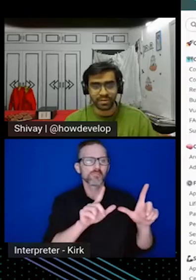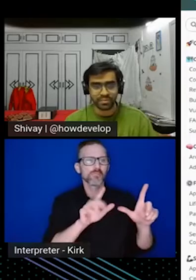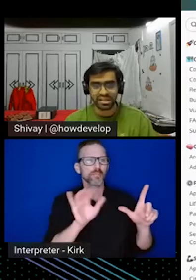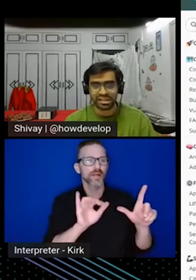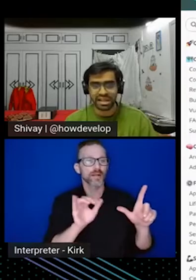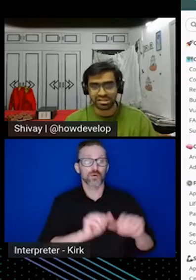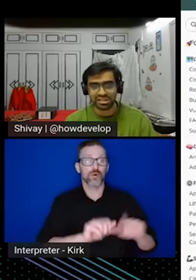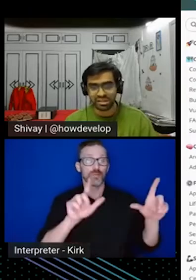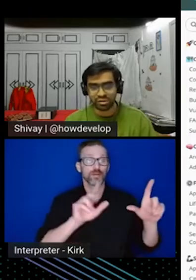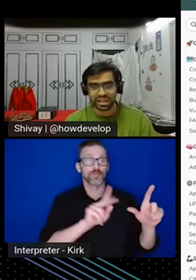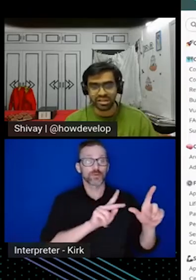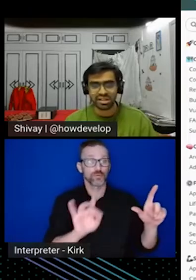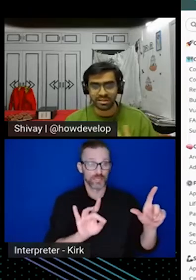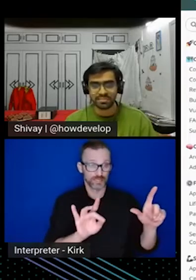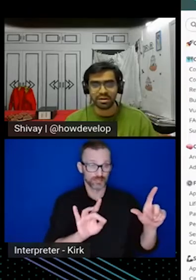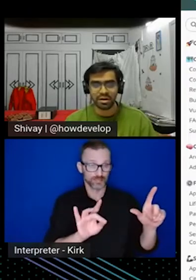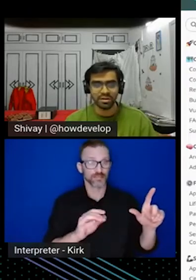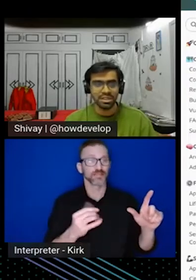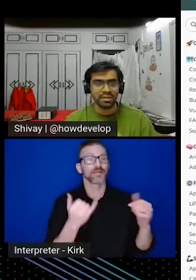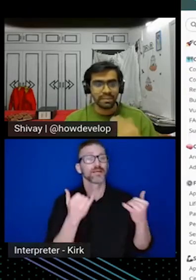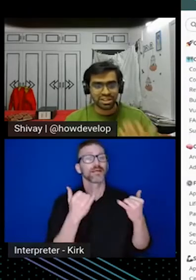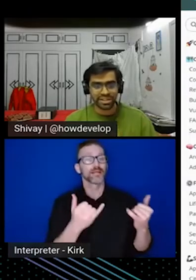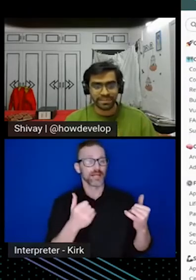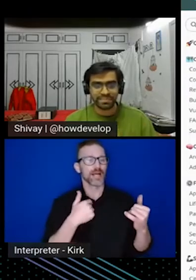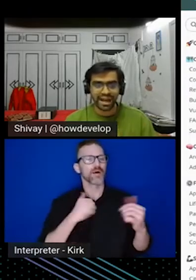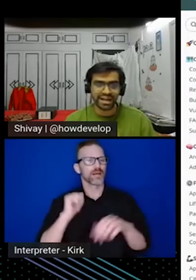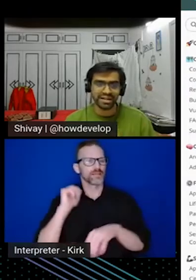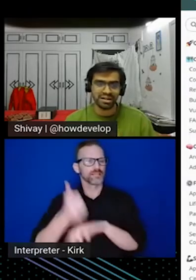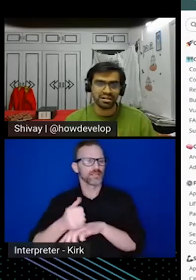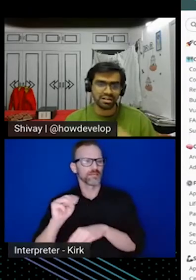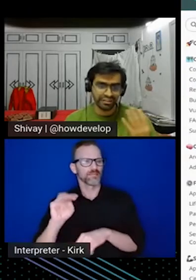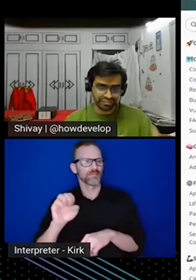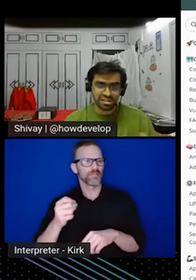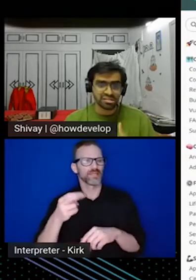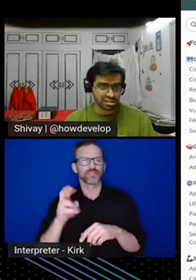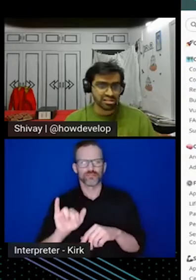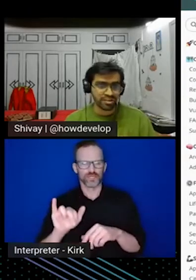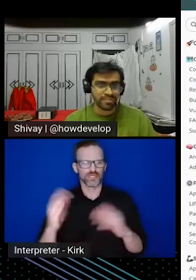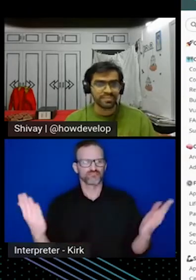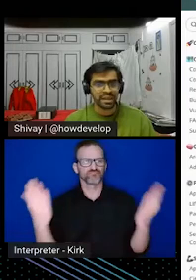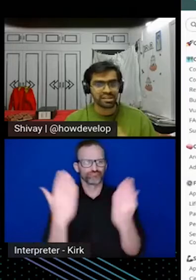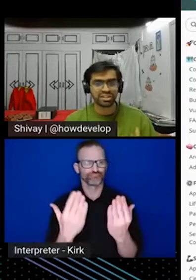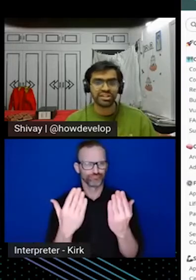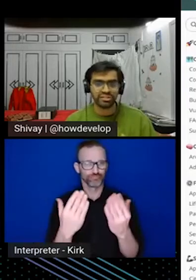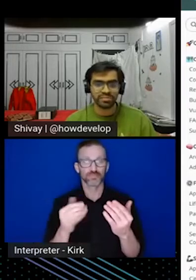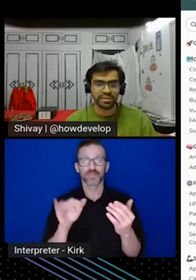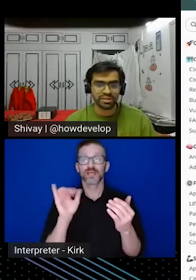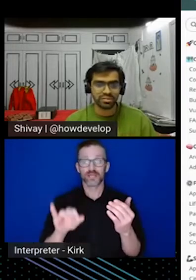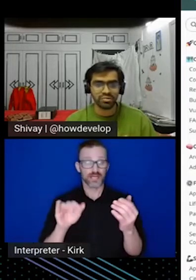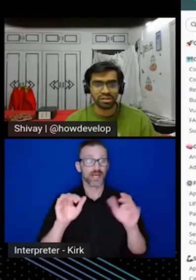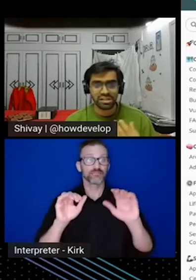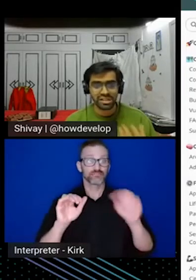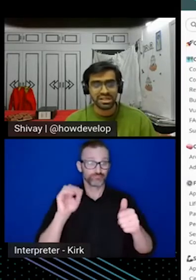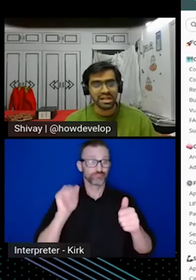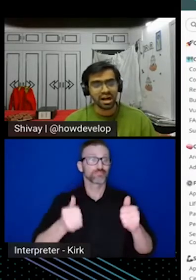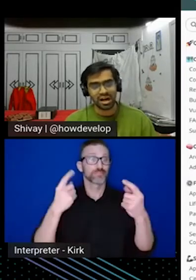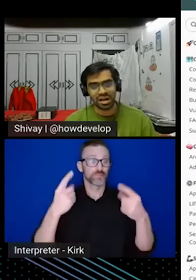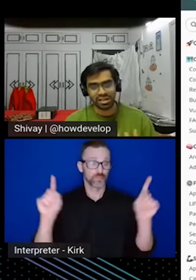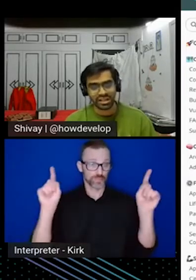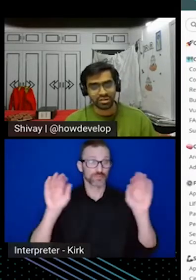open up Kubernetes and actually then go ahead and set up Meshery. And if this is successful, essentially you will be able to